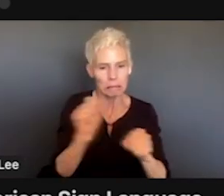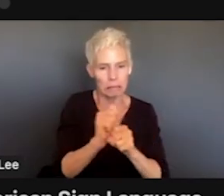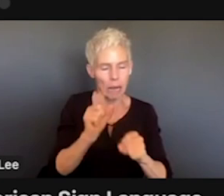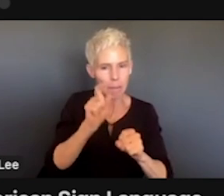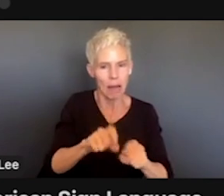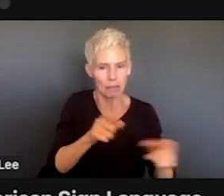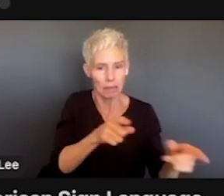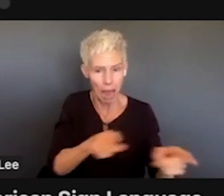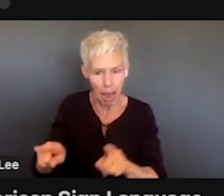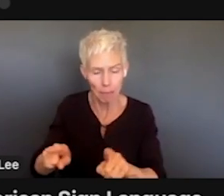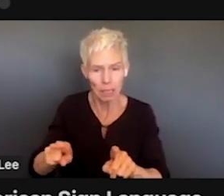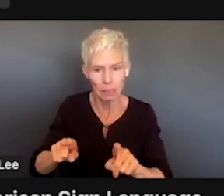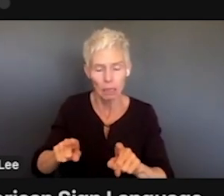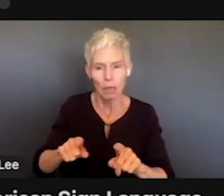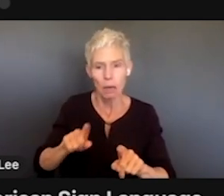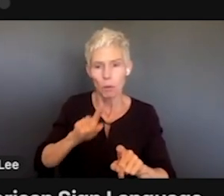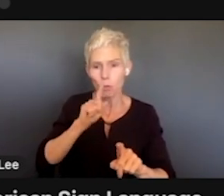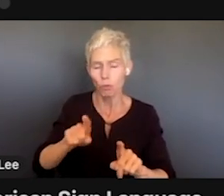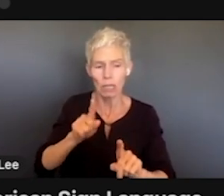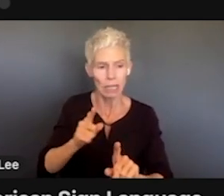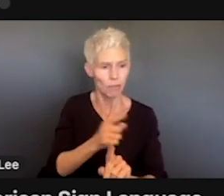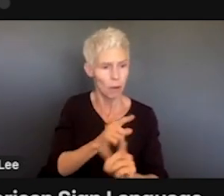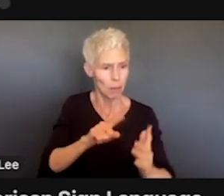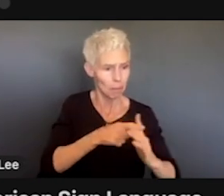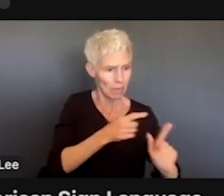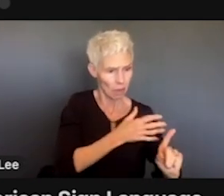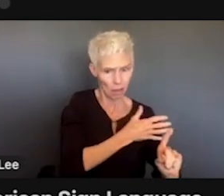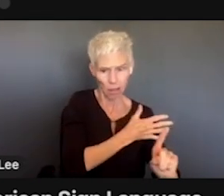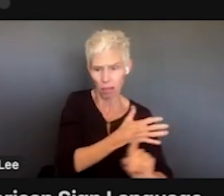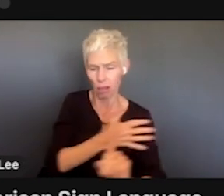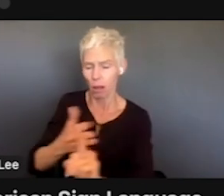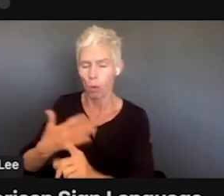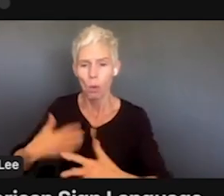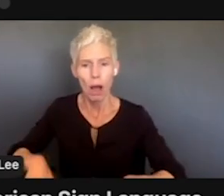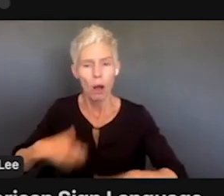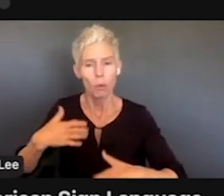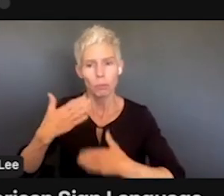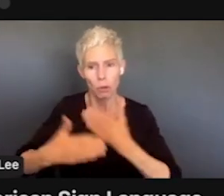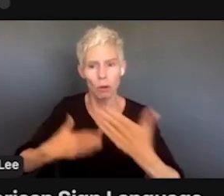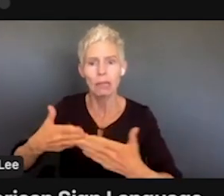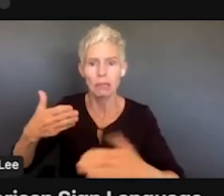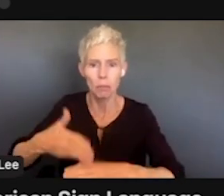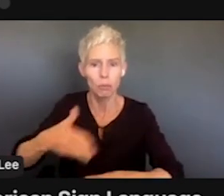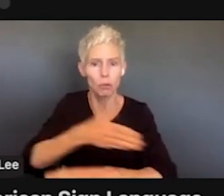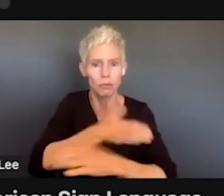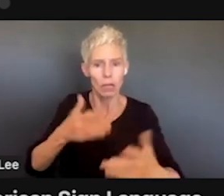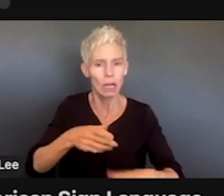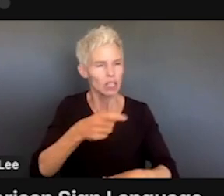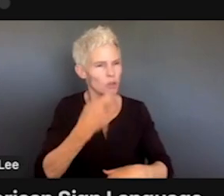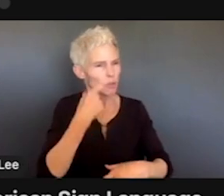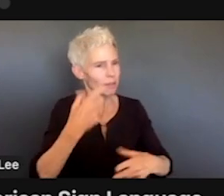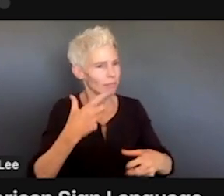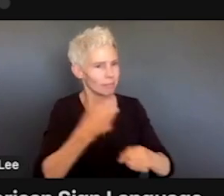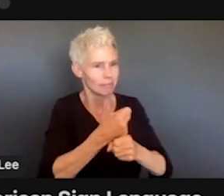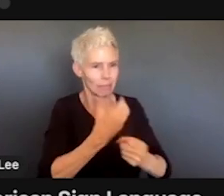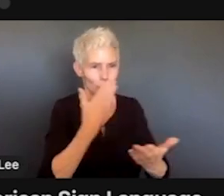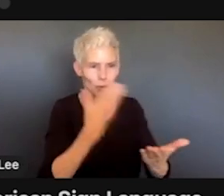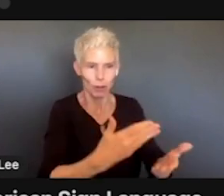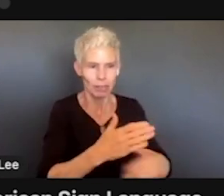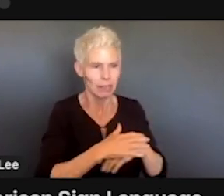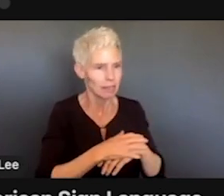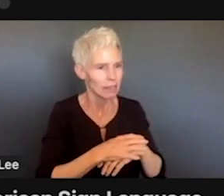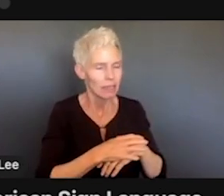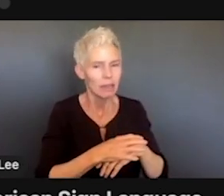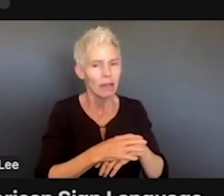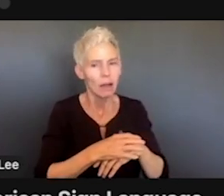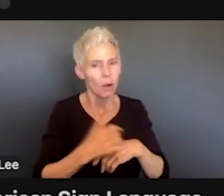really shows how far we've come. Your thoughts, Brian? Yeah, I think that you summed it up really well, David, that we've come